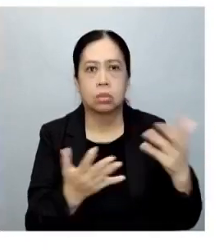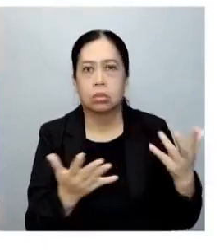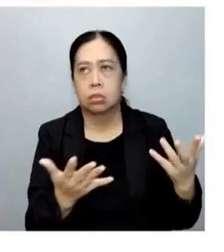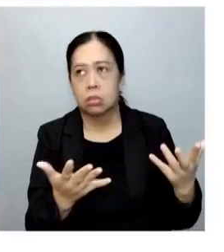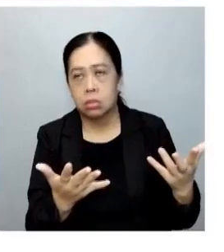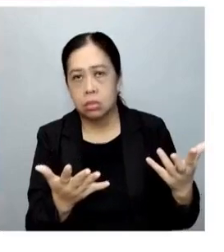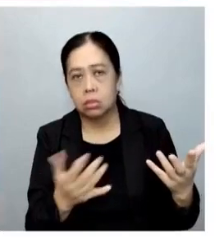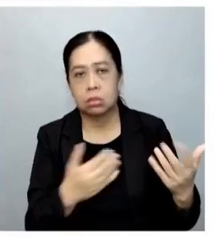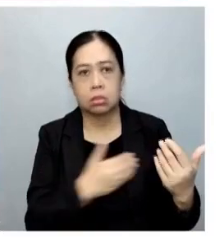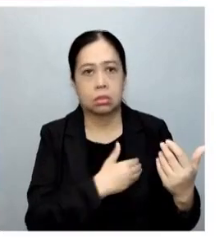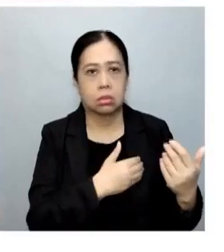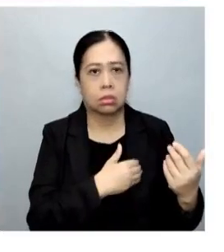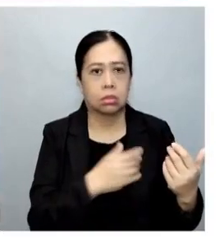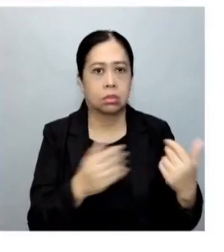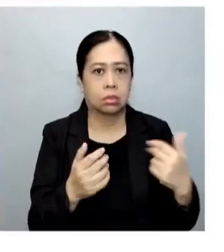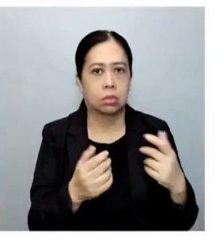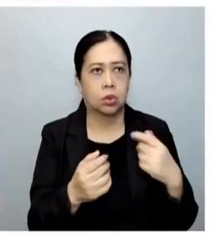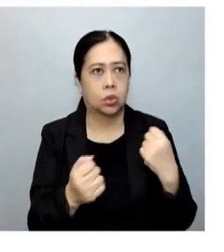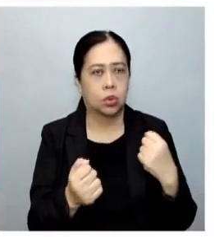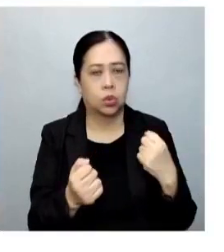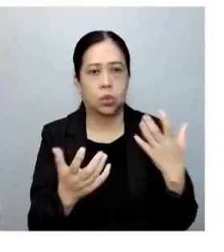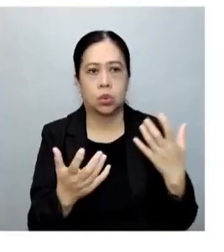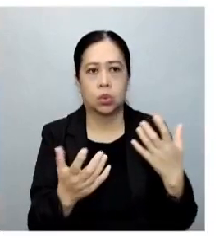not really the harvest season